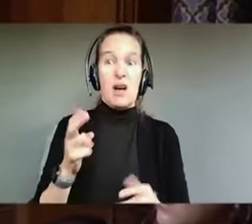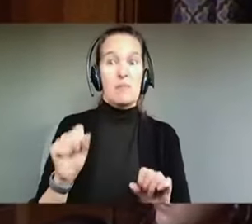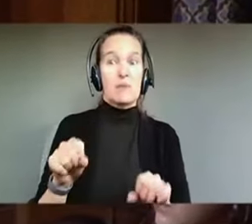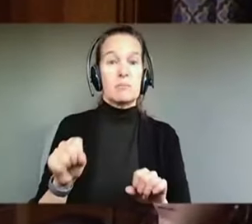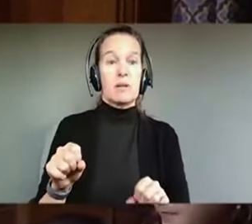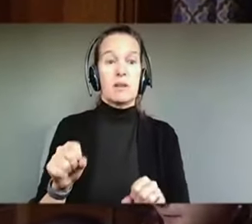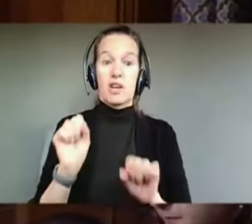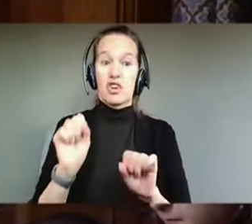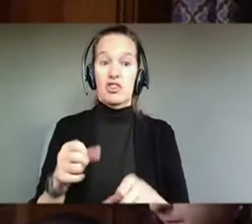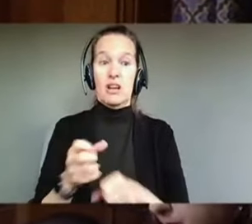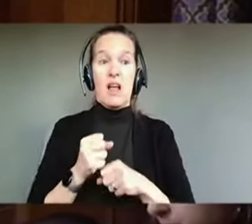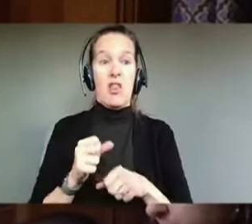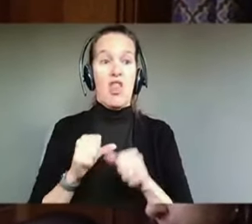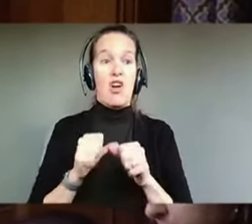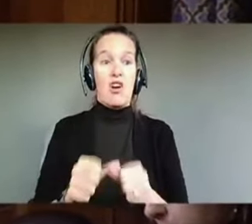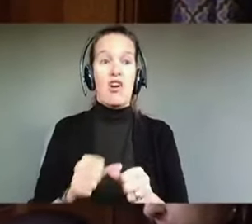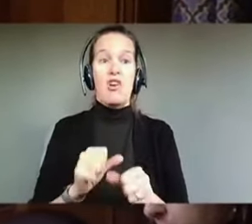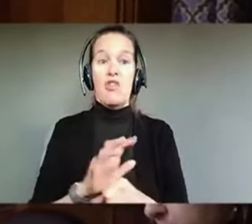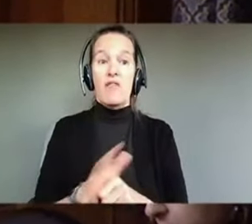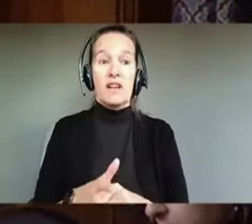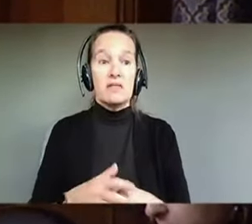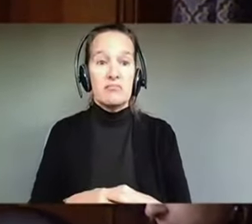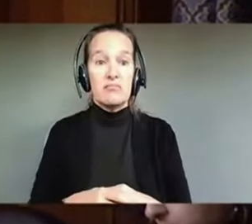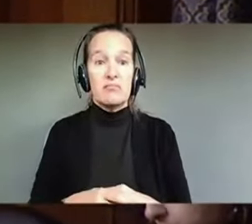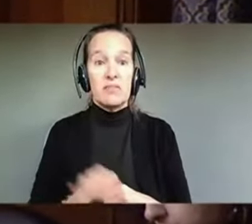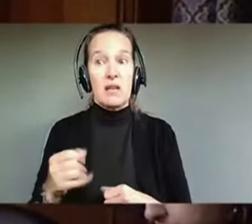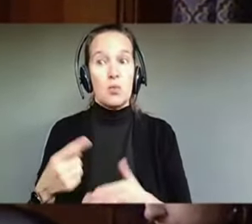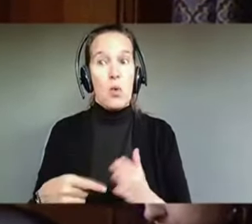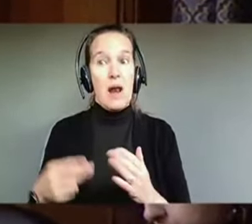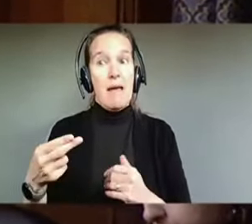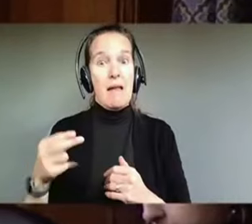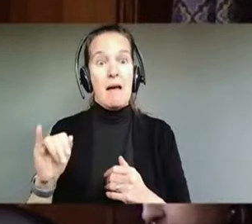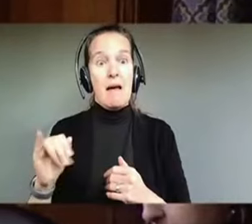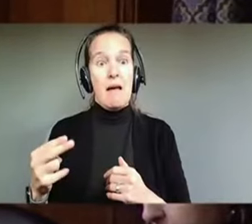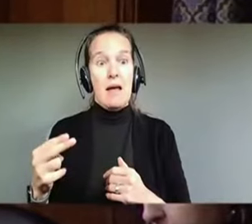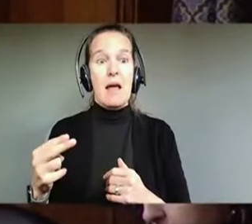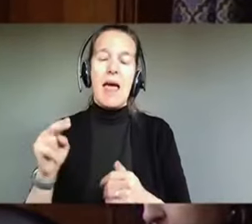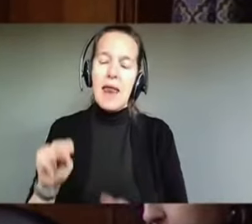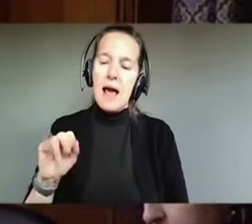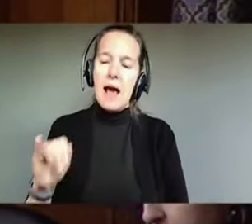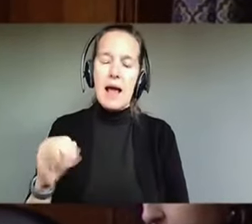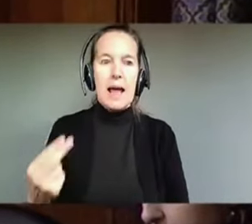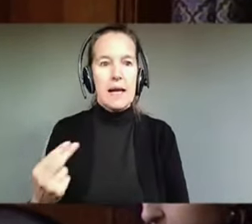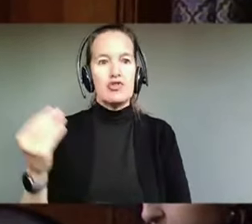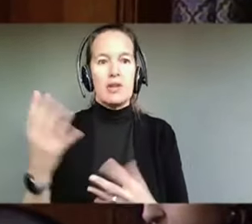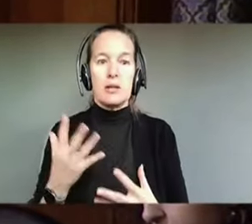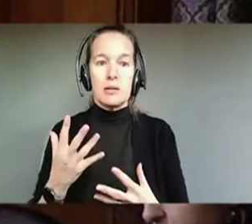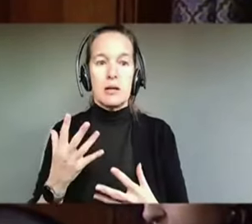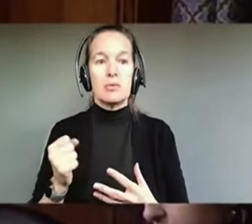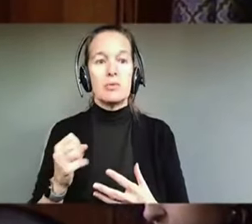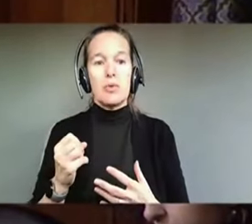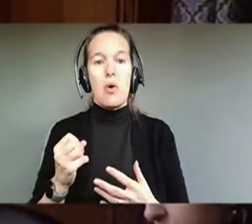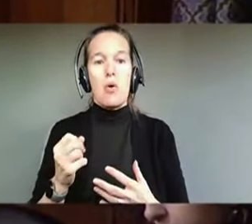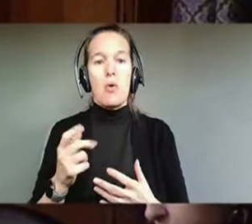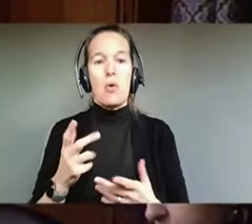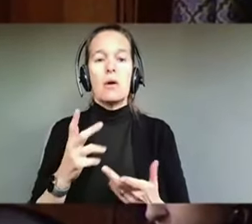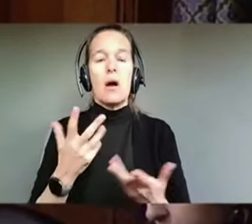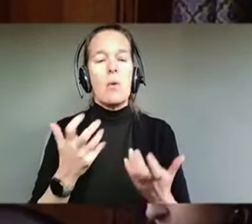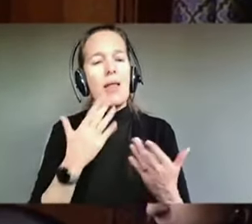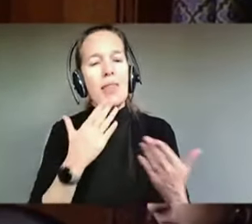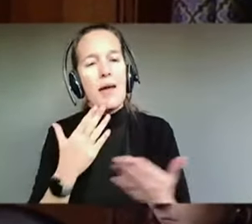have long COVID. That's what NIH is telling us. So all the warning signs are there. We thank all of you who are